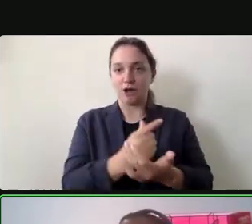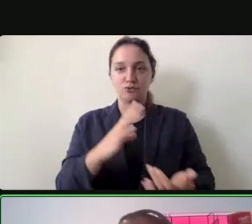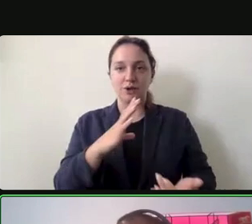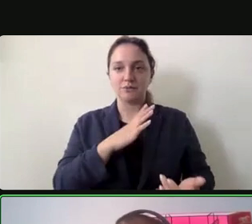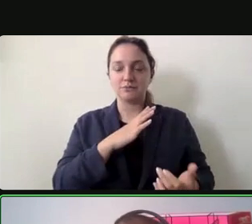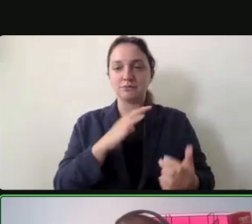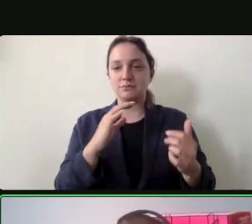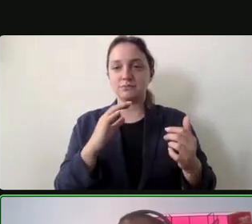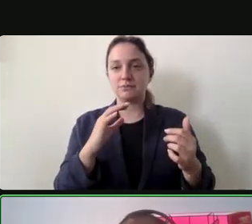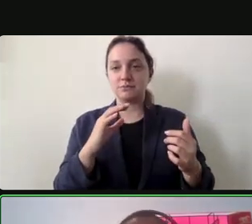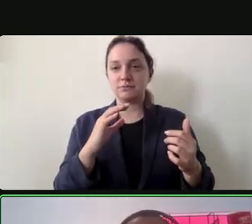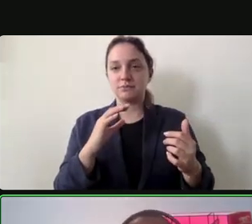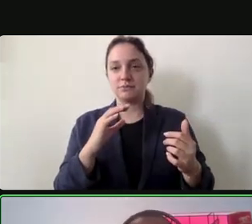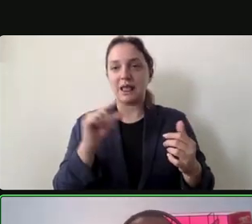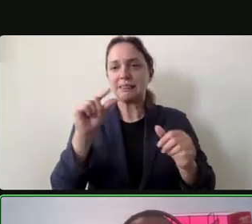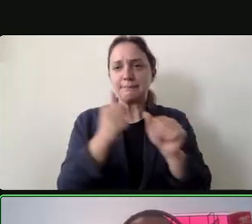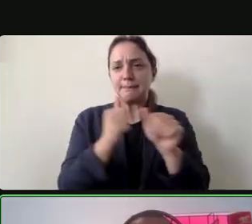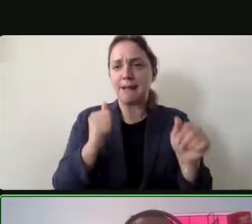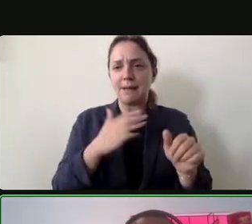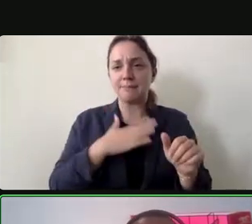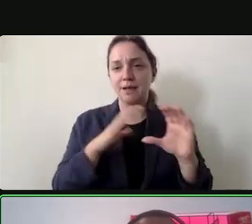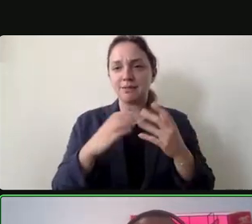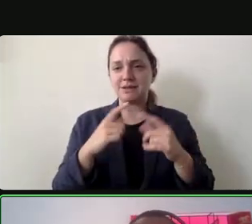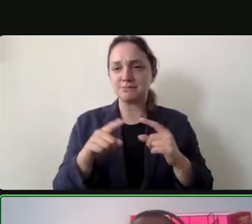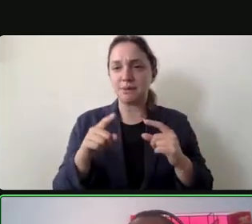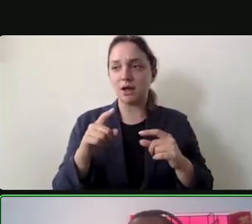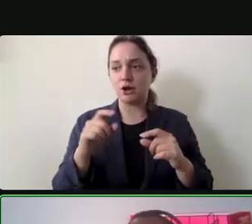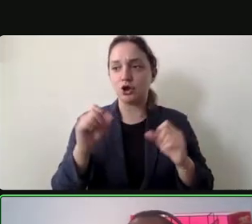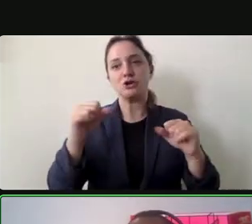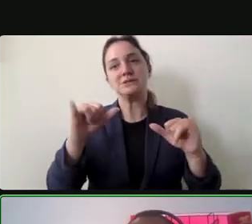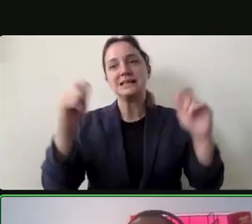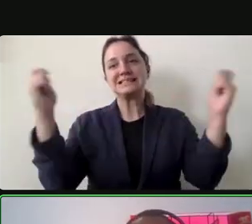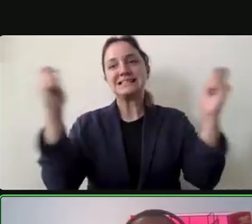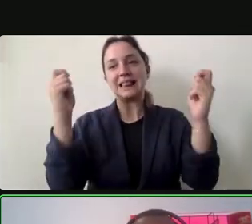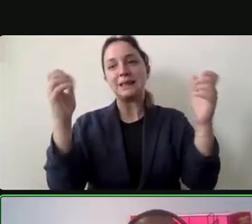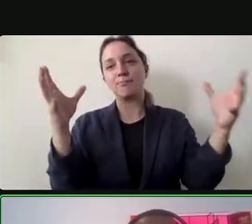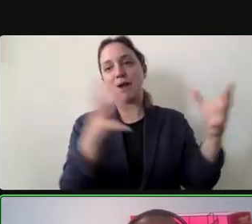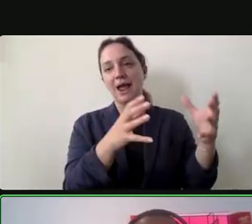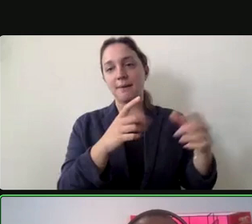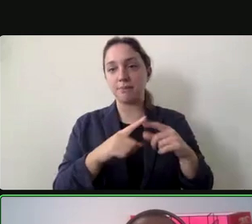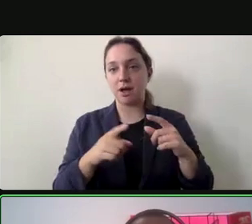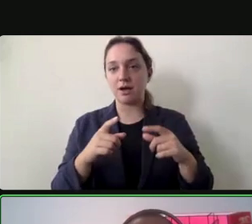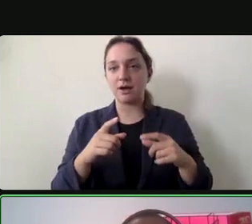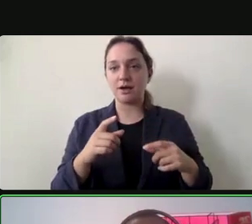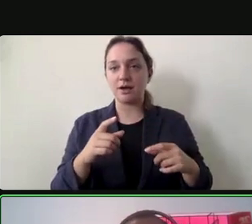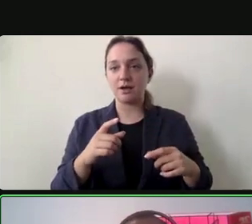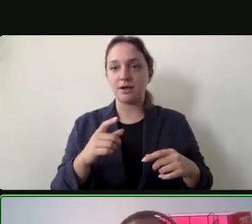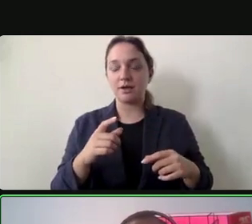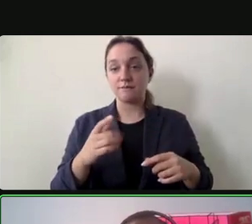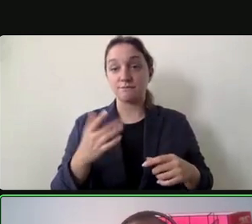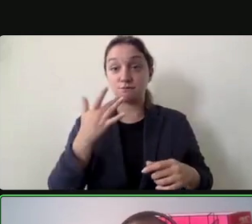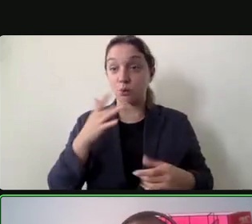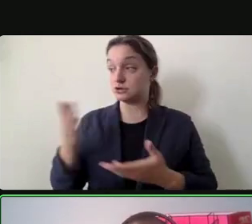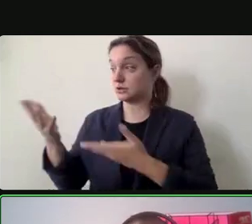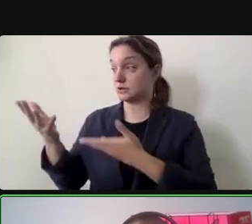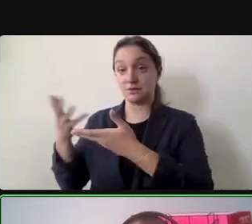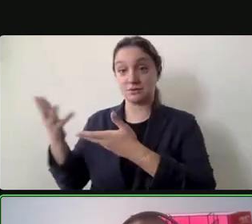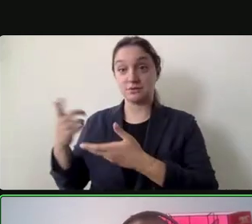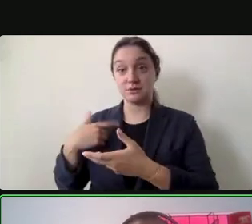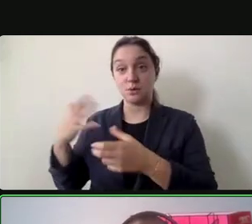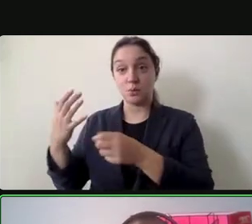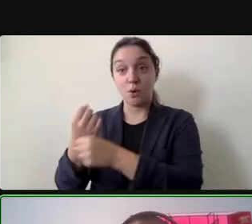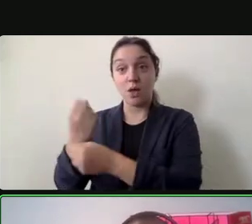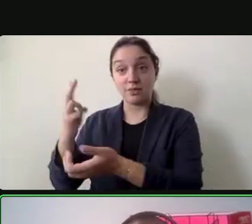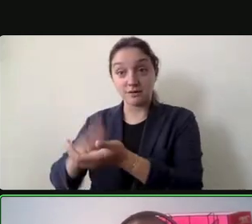with a little bit behind my class, but was able to celebrate with them when they graduated. But fortunately was able to win the contract from the